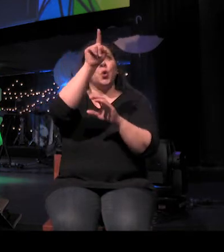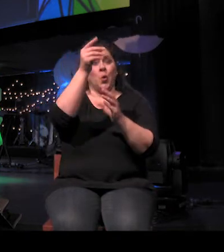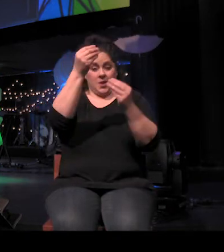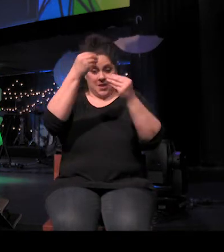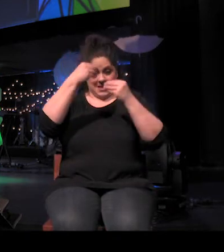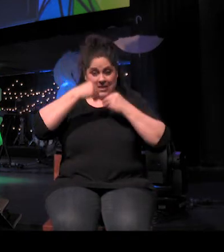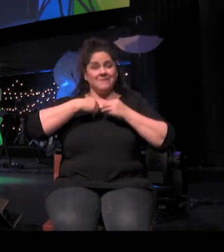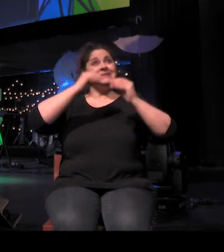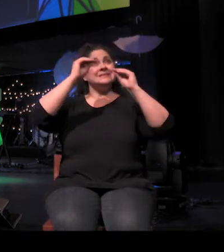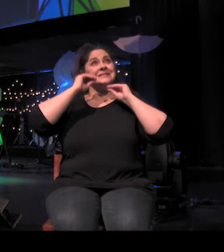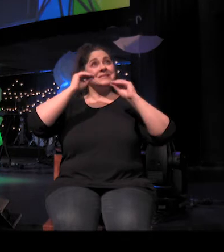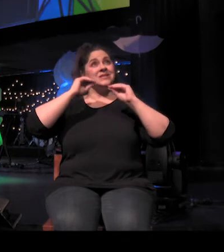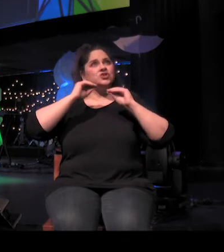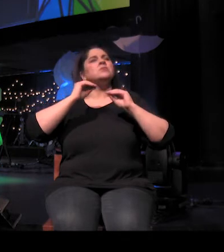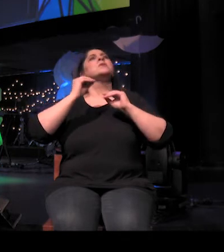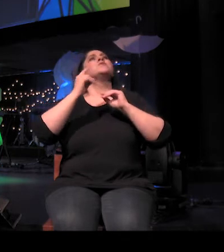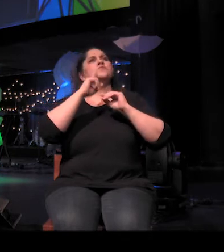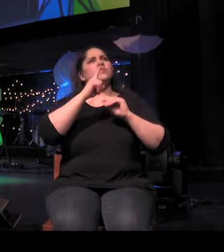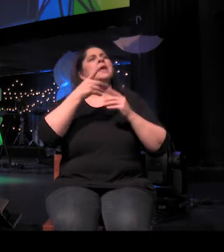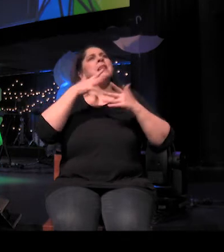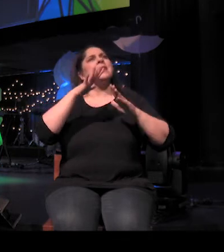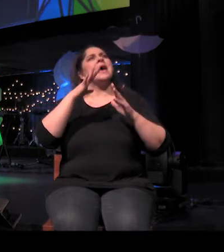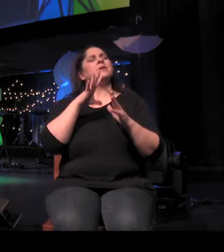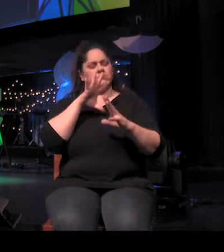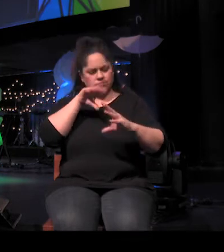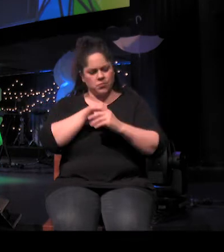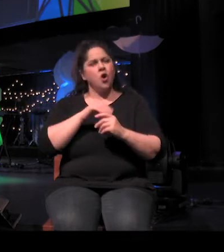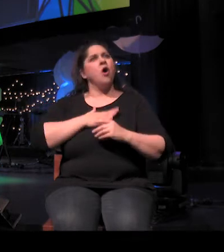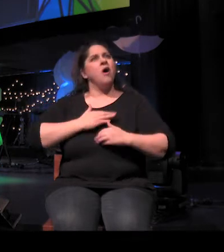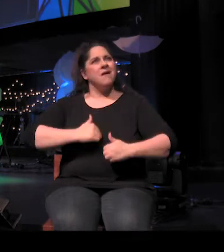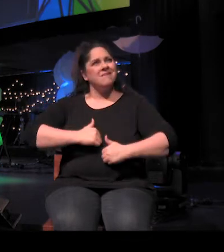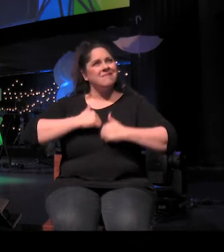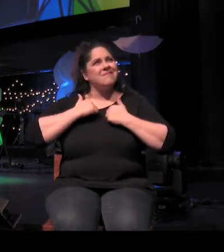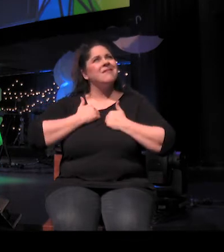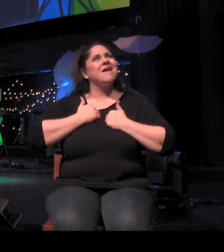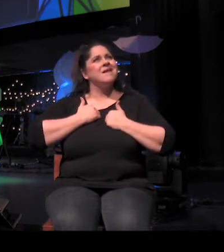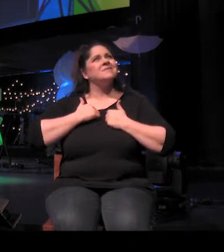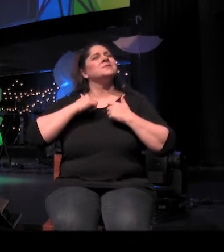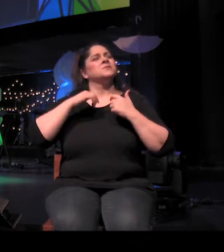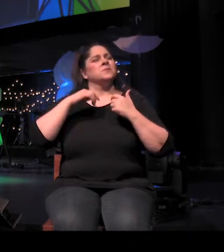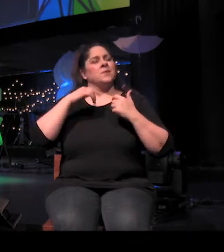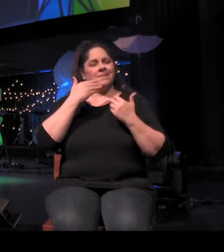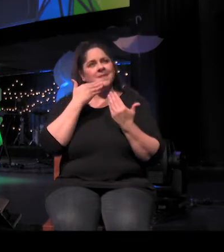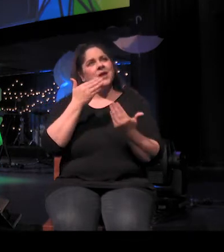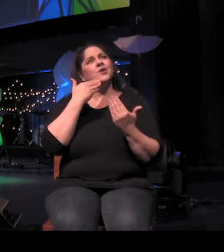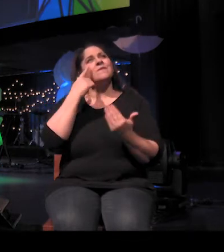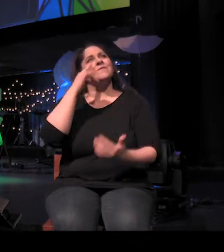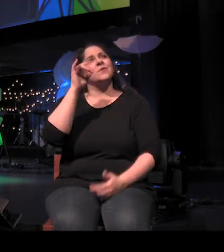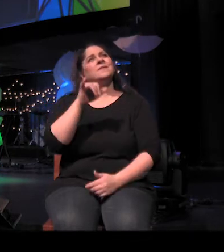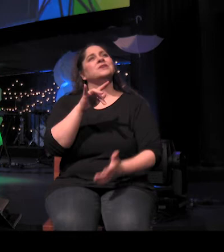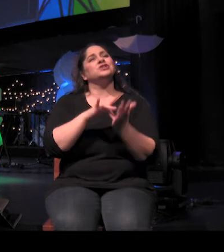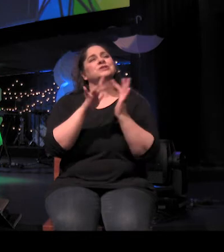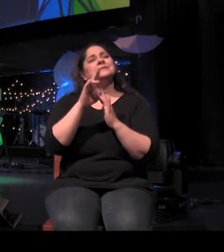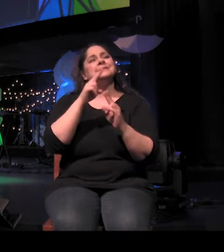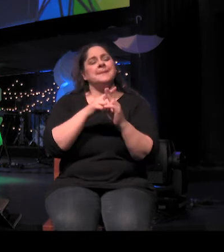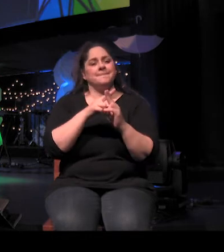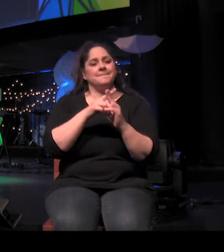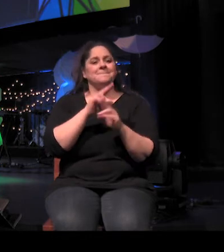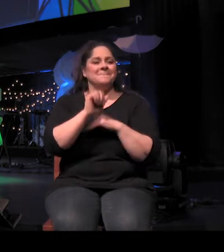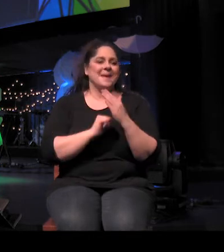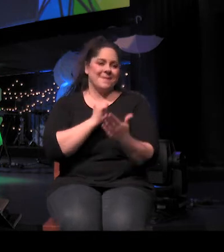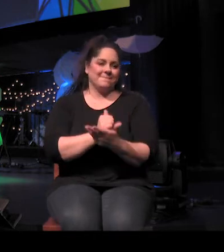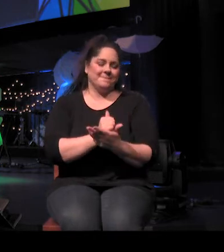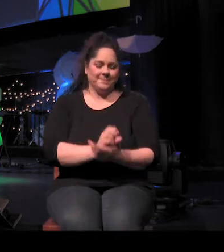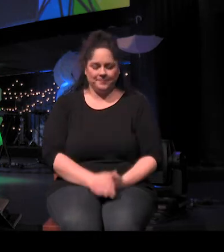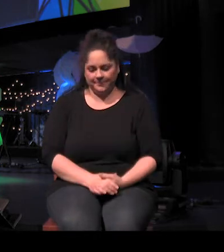word to our lives? See how our faith can really intersect with our lives. And I thank you for that. In Jesus' name,